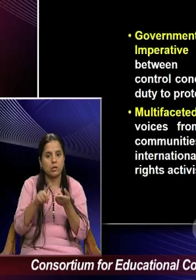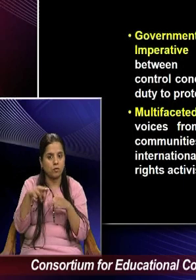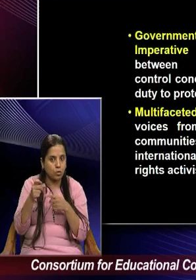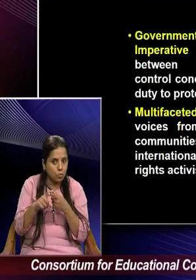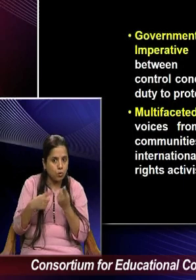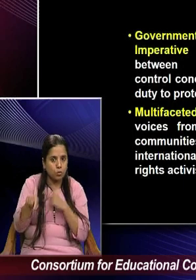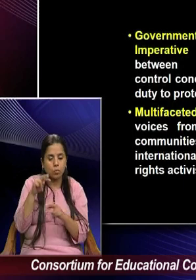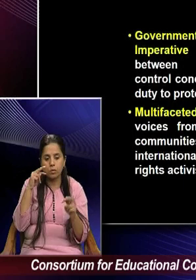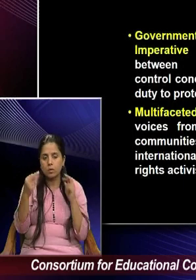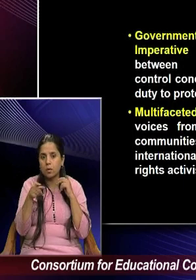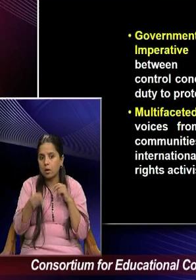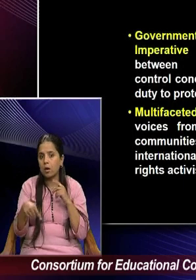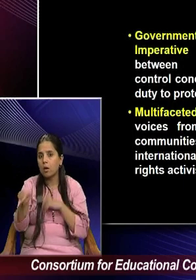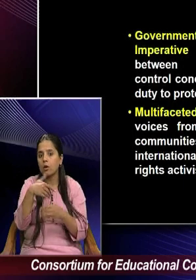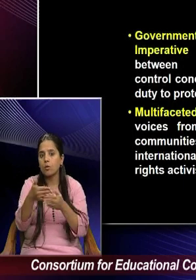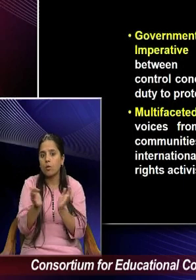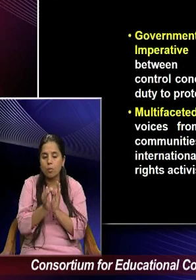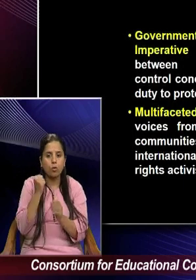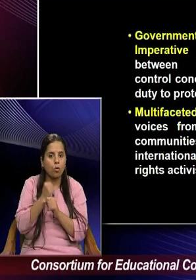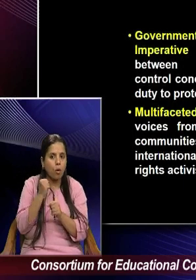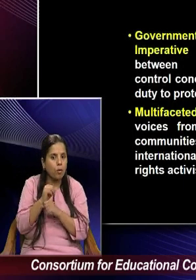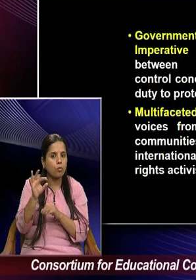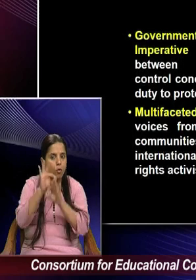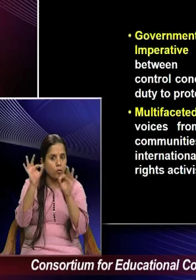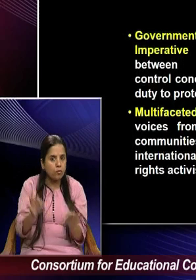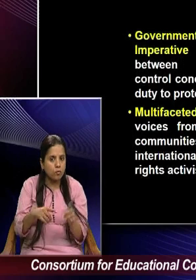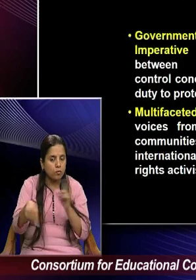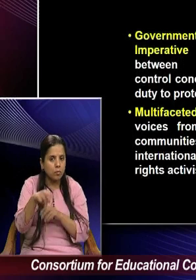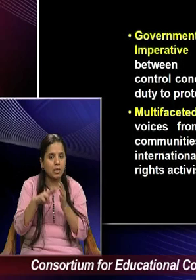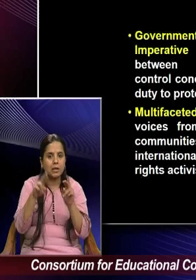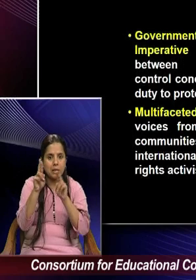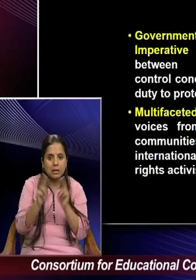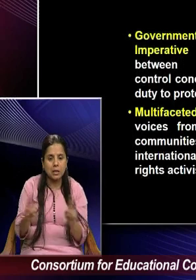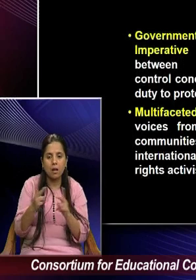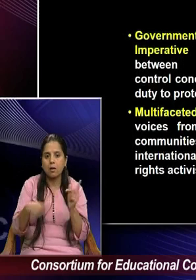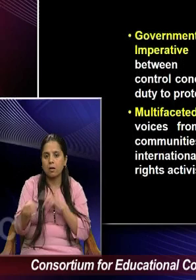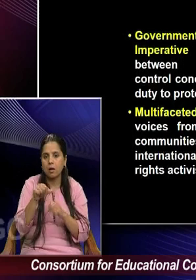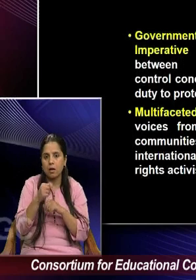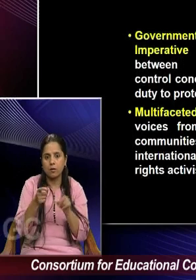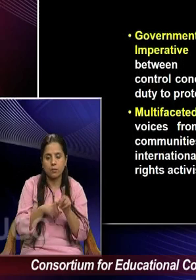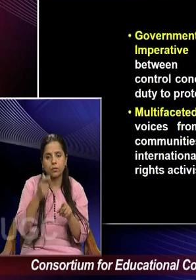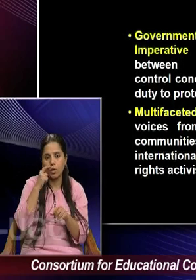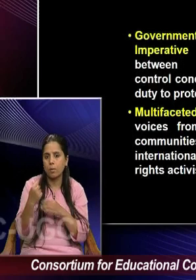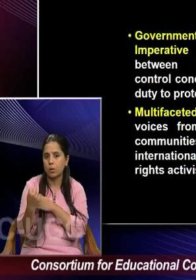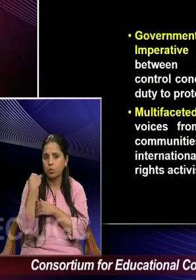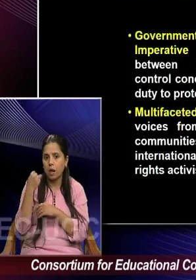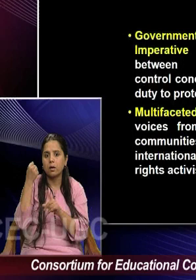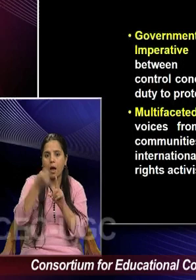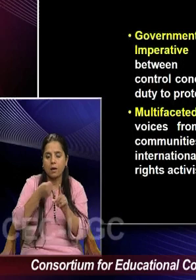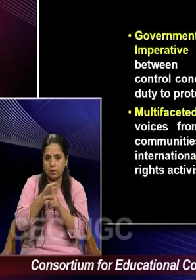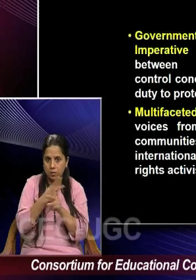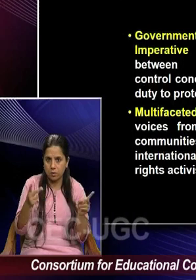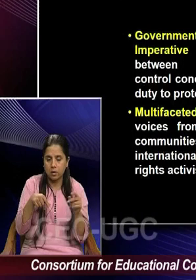migrants, host communities, government officials, international aid agencies, human rights activists,